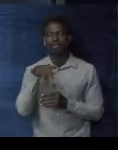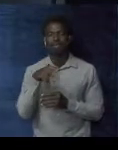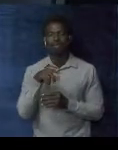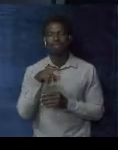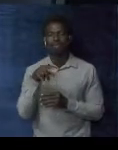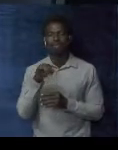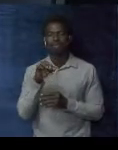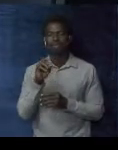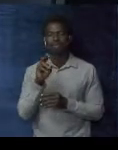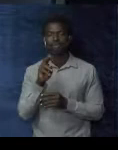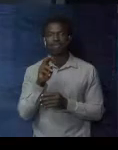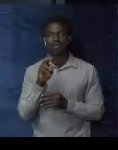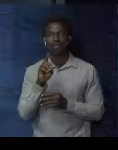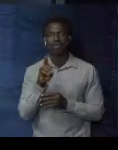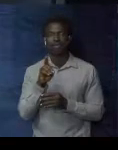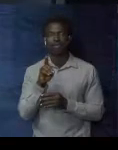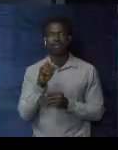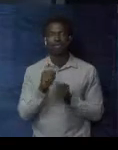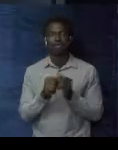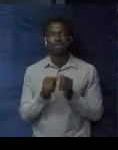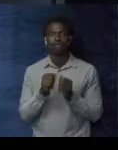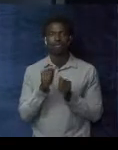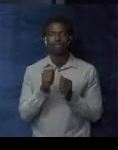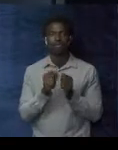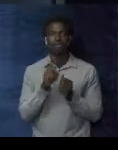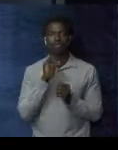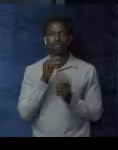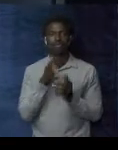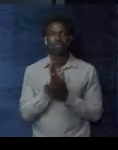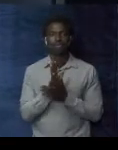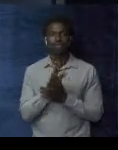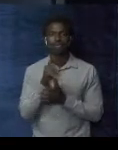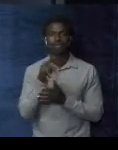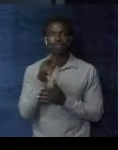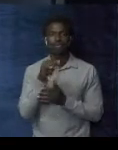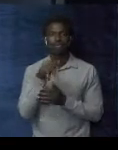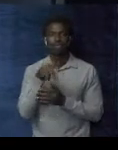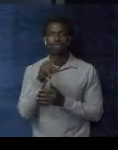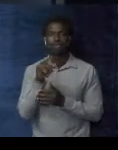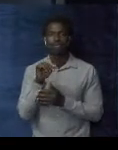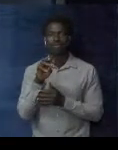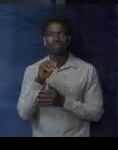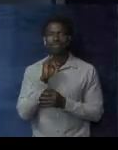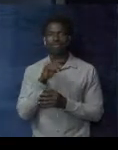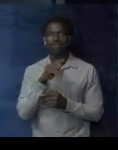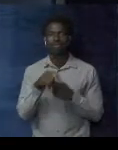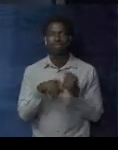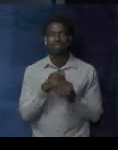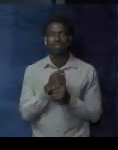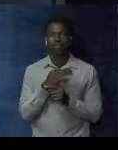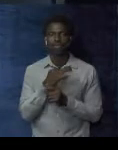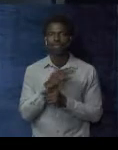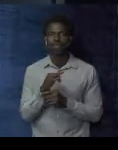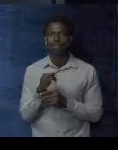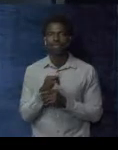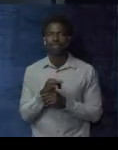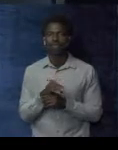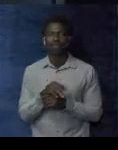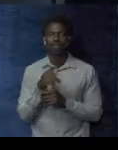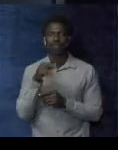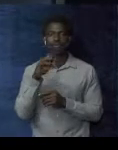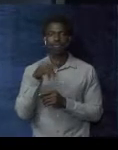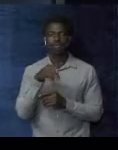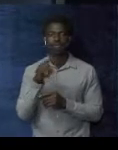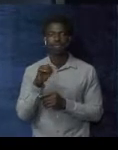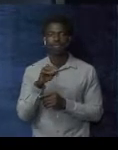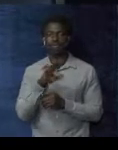these. Which one is correct? Trapezium is a type of parallelogram. Parallelograms are a